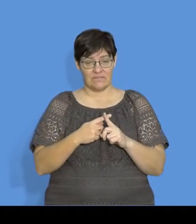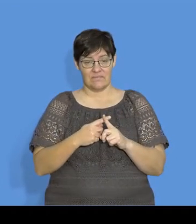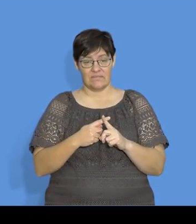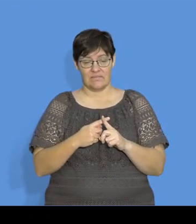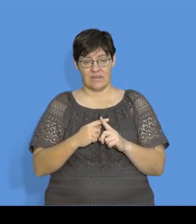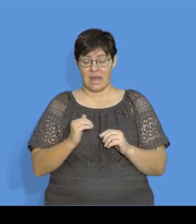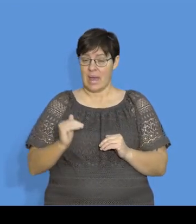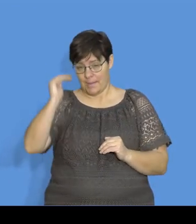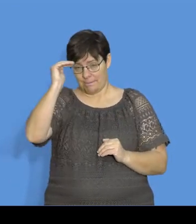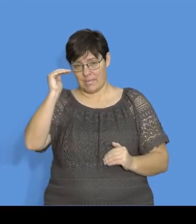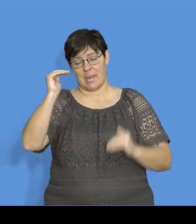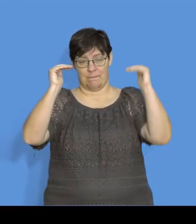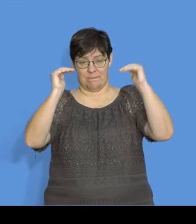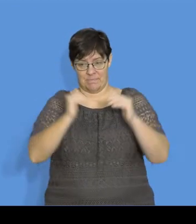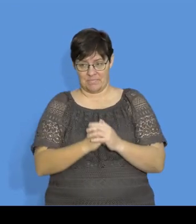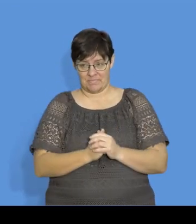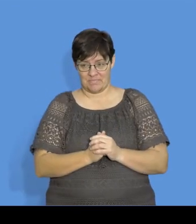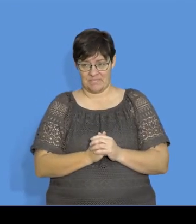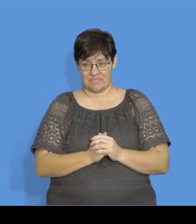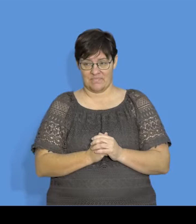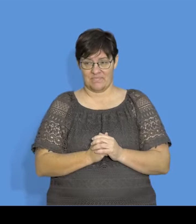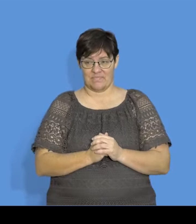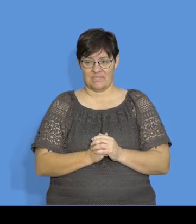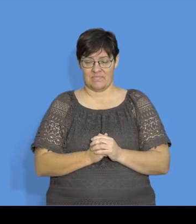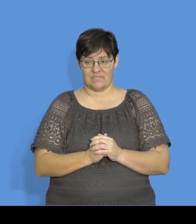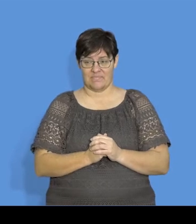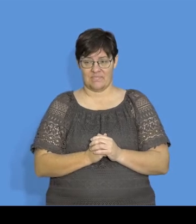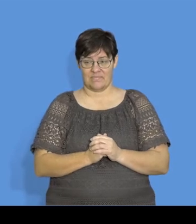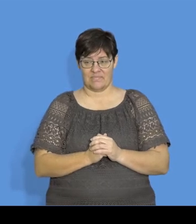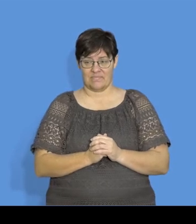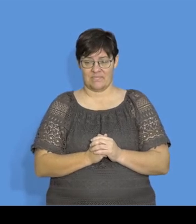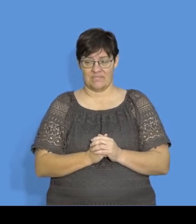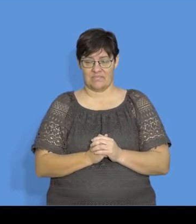Positive correlation, going up, together. Are we together?